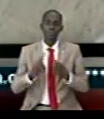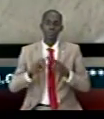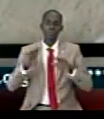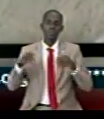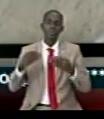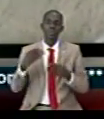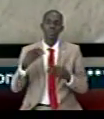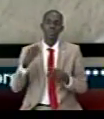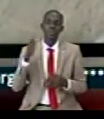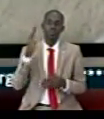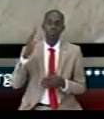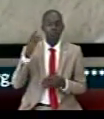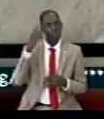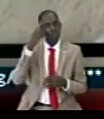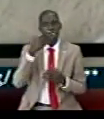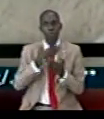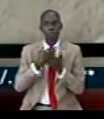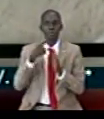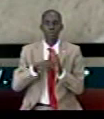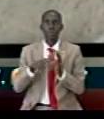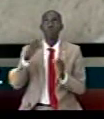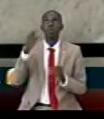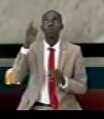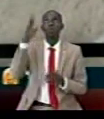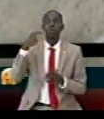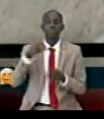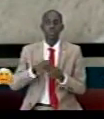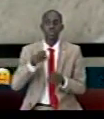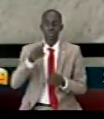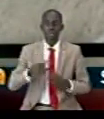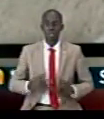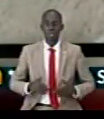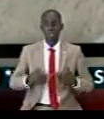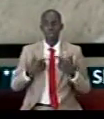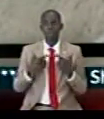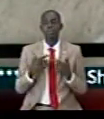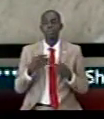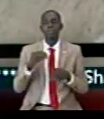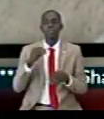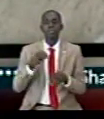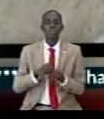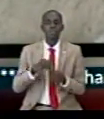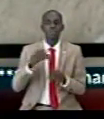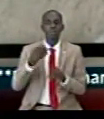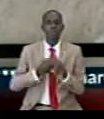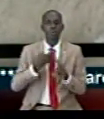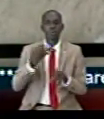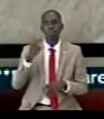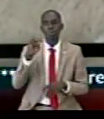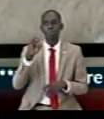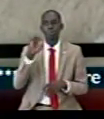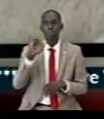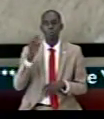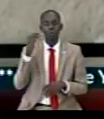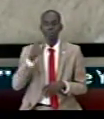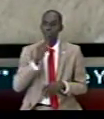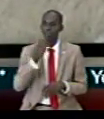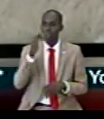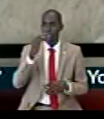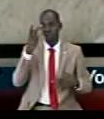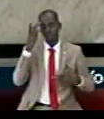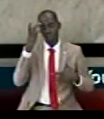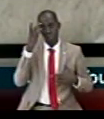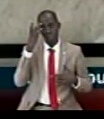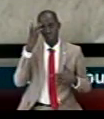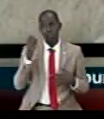in my life. Way back in May, I was critically ill, and I wasn't myself, so